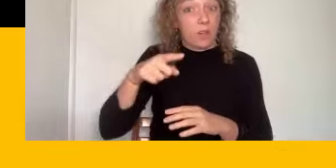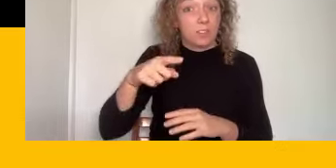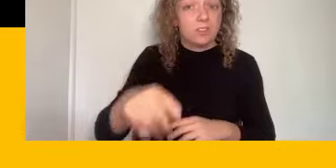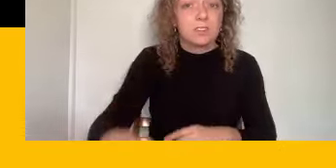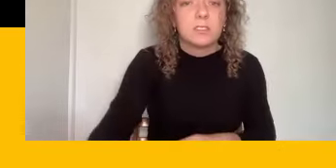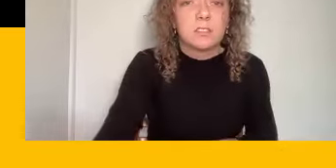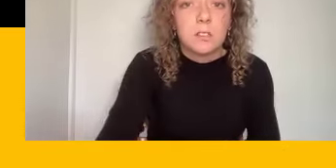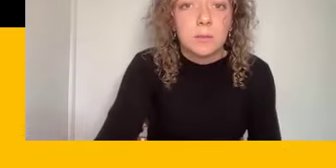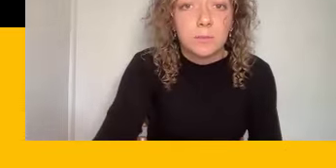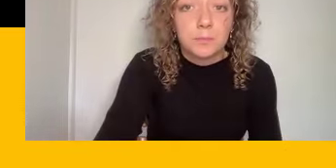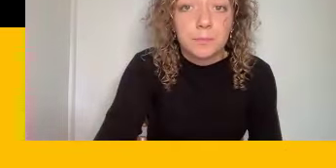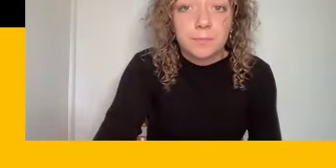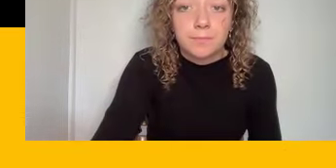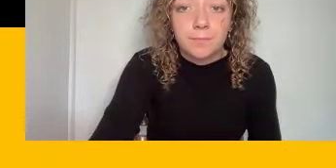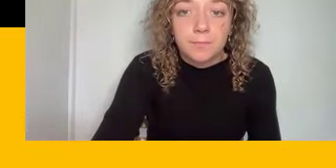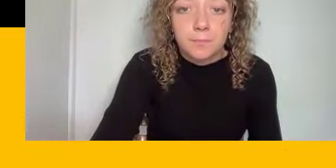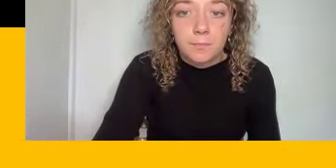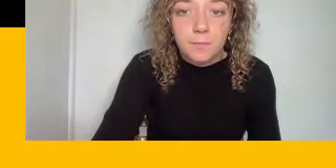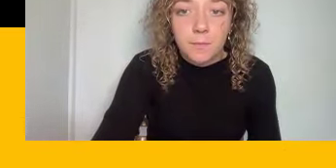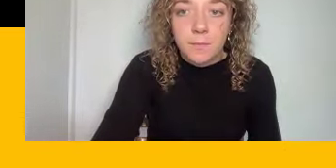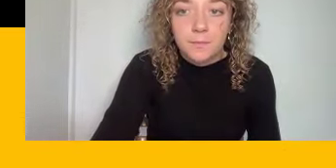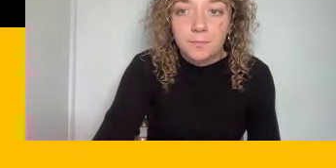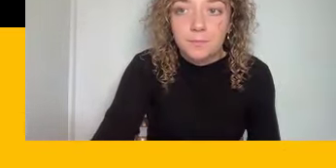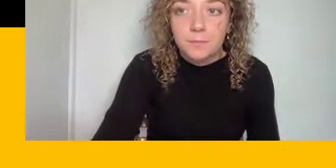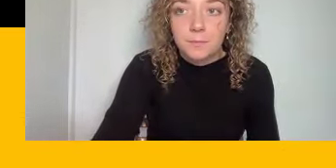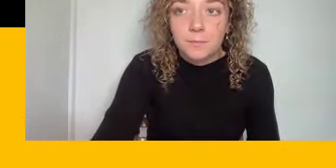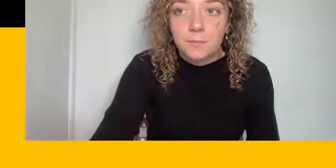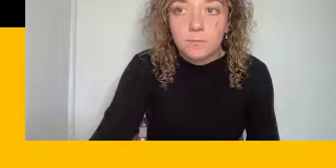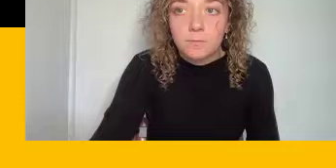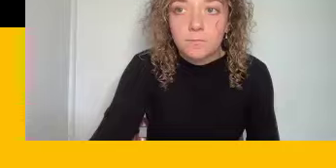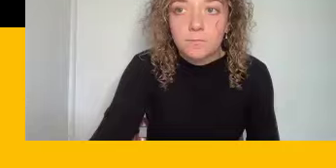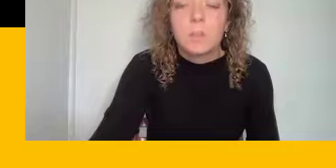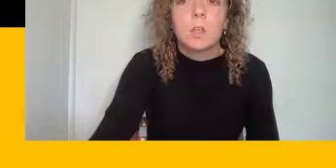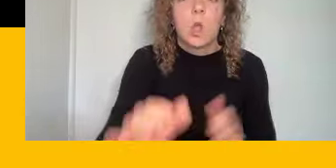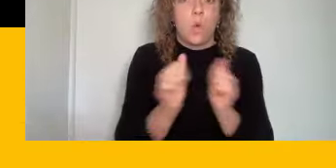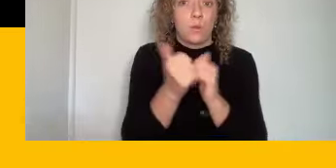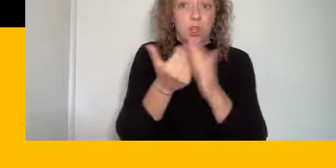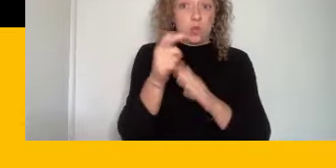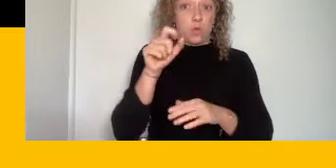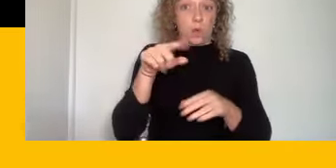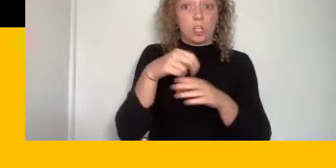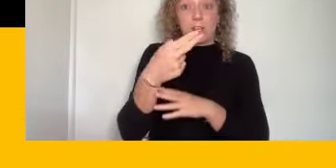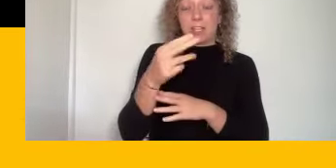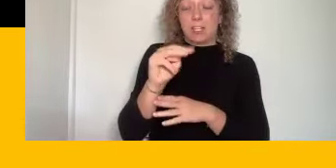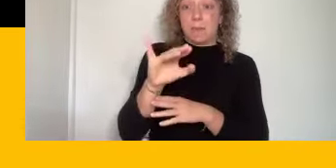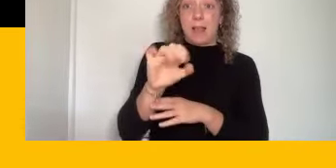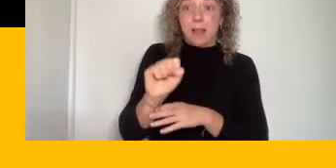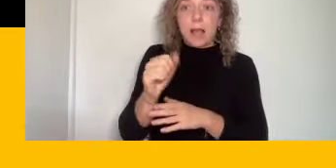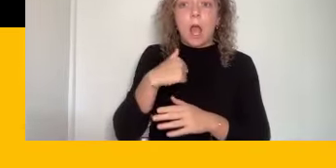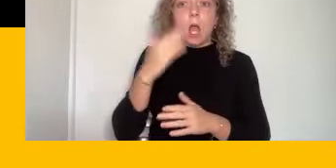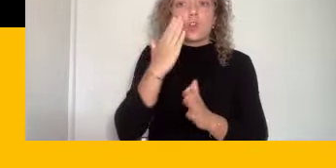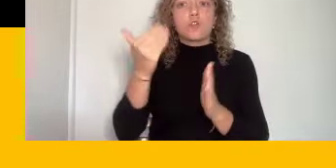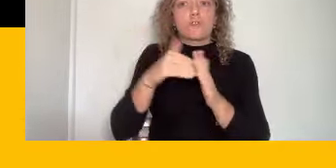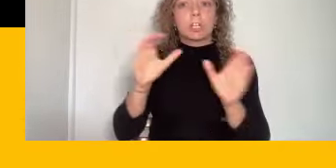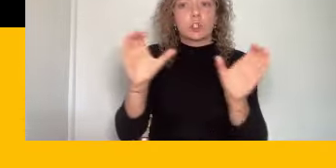as I head into these new questions into HMIS is, I know that there was a recertification for